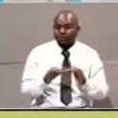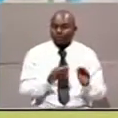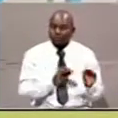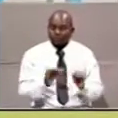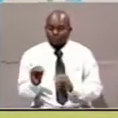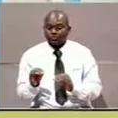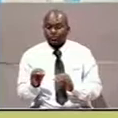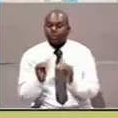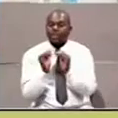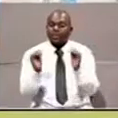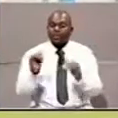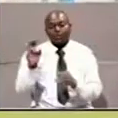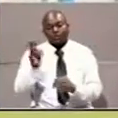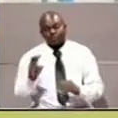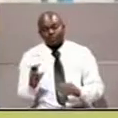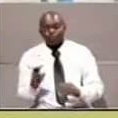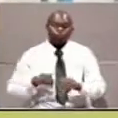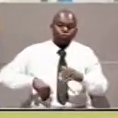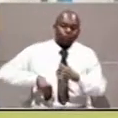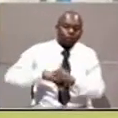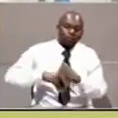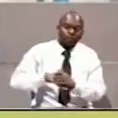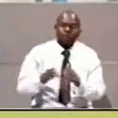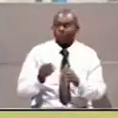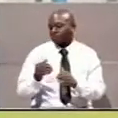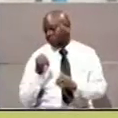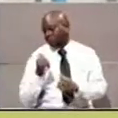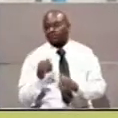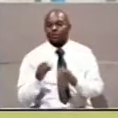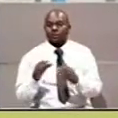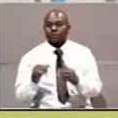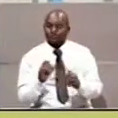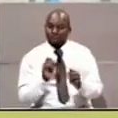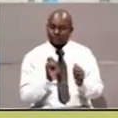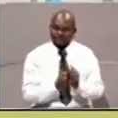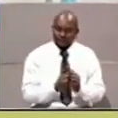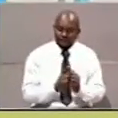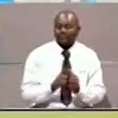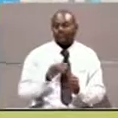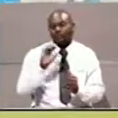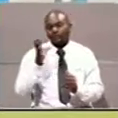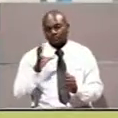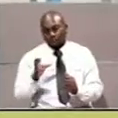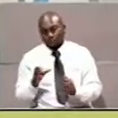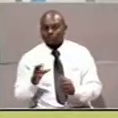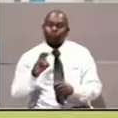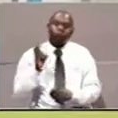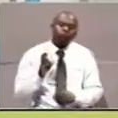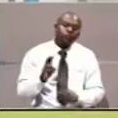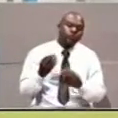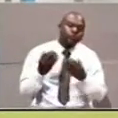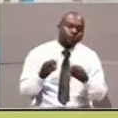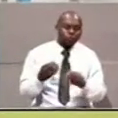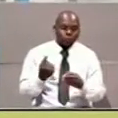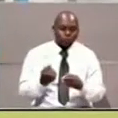stage of inspection of grounds. Yesterday, out of the 11 clubs on which inspection was done, only